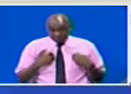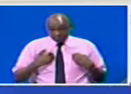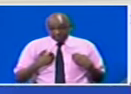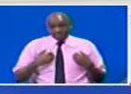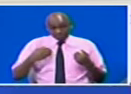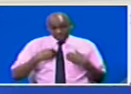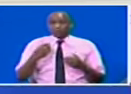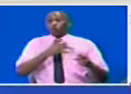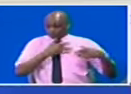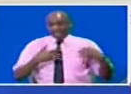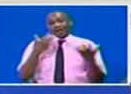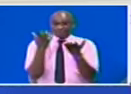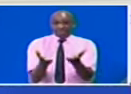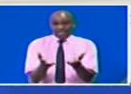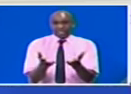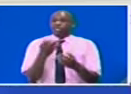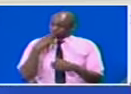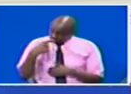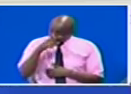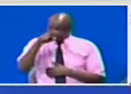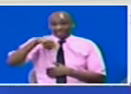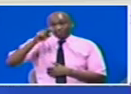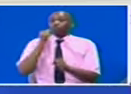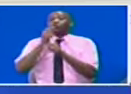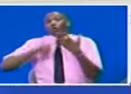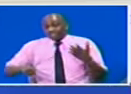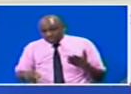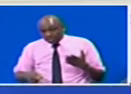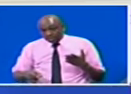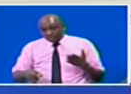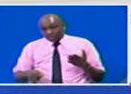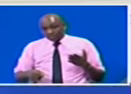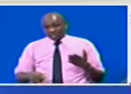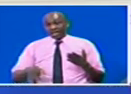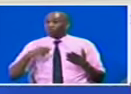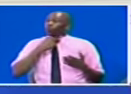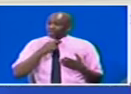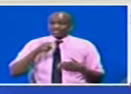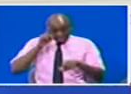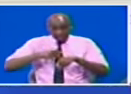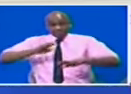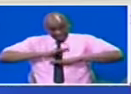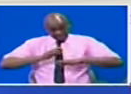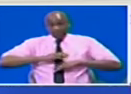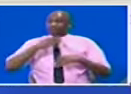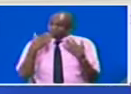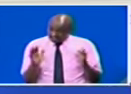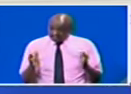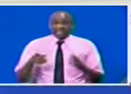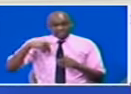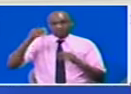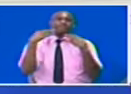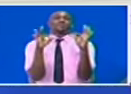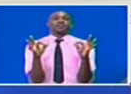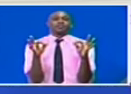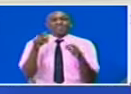concern. Just to tell them what she was doing, and once they are satisfied, she will be free.